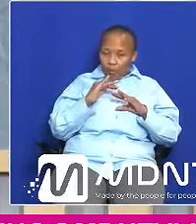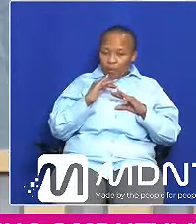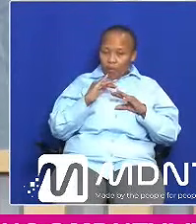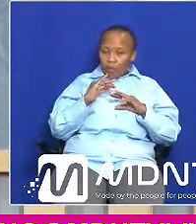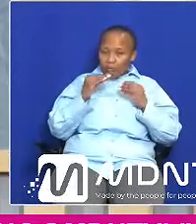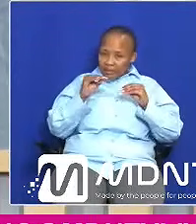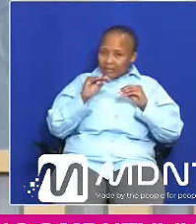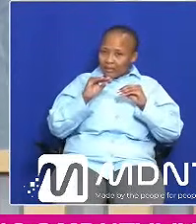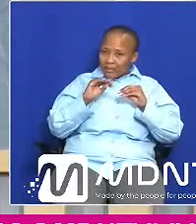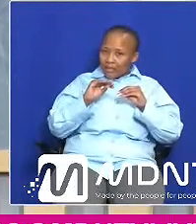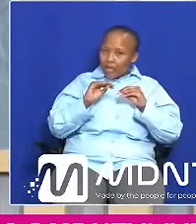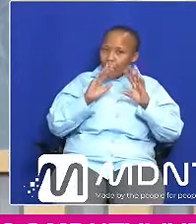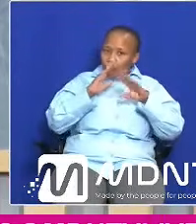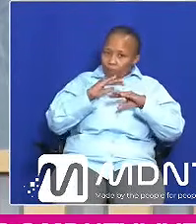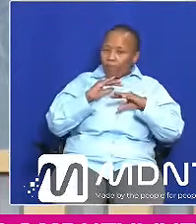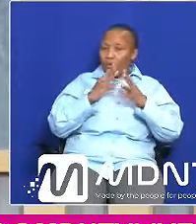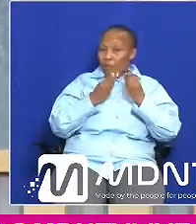And